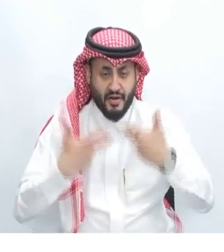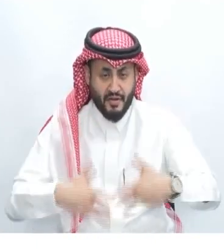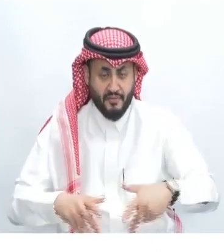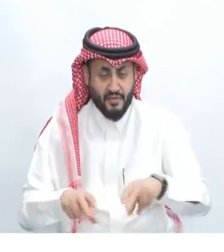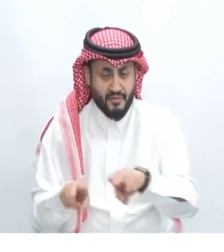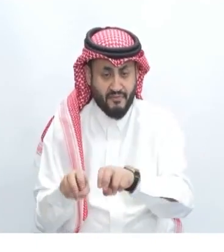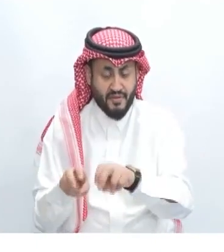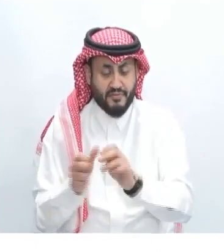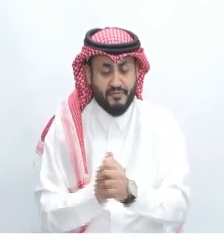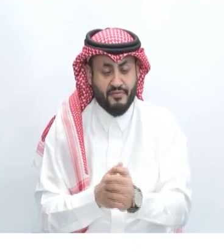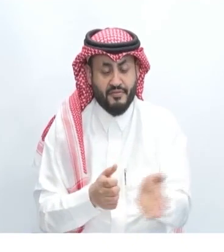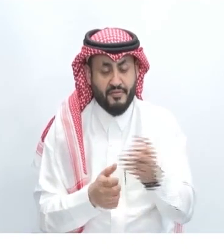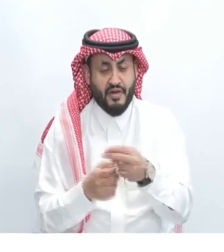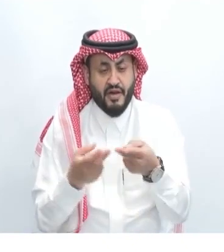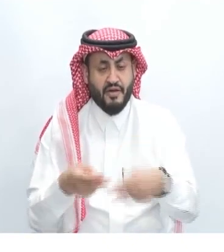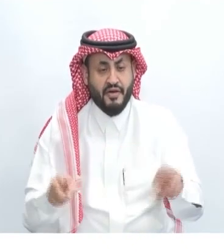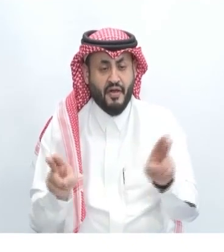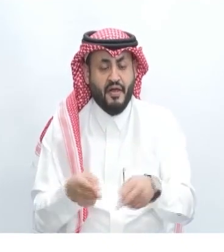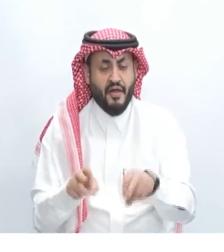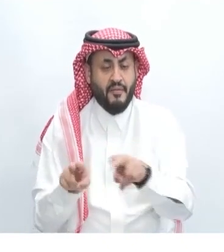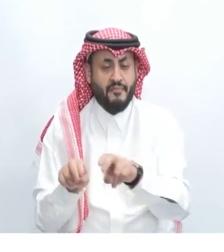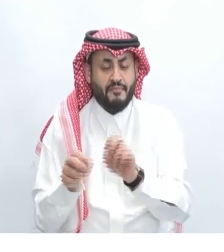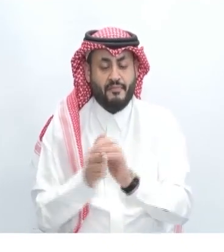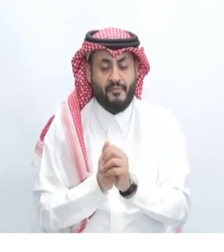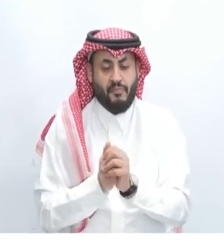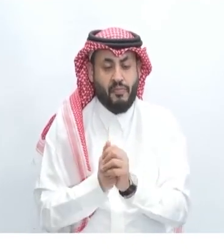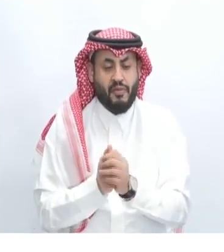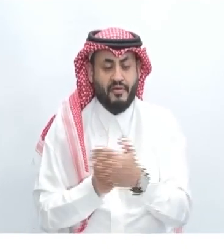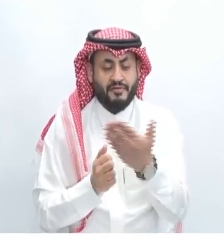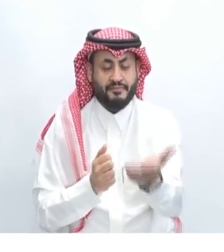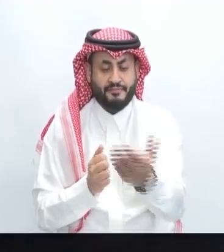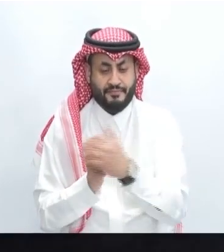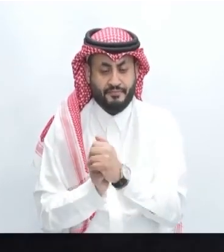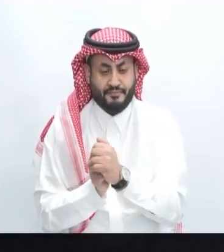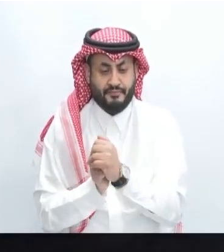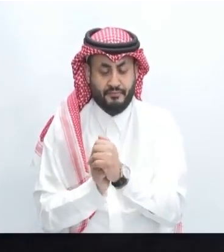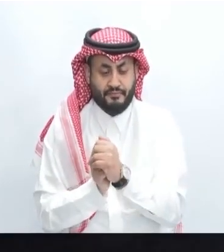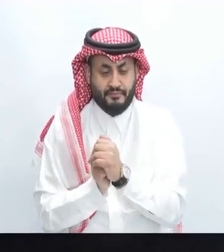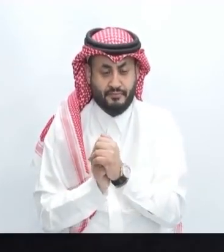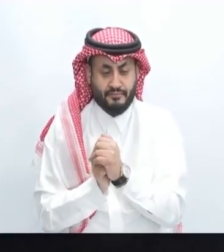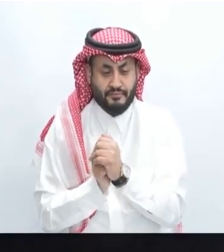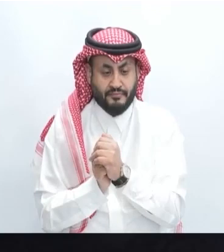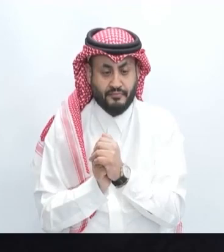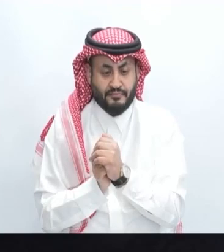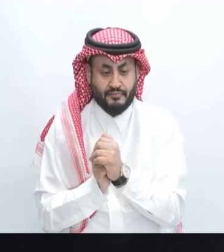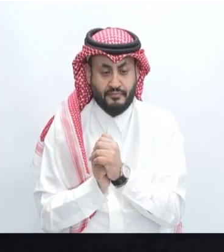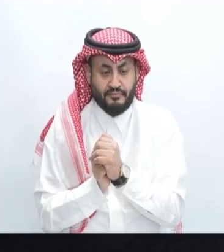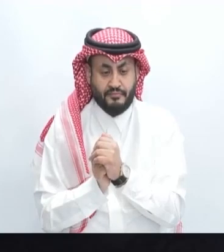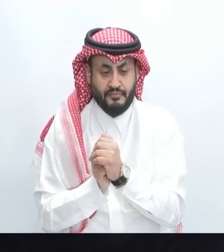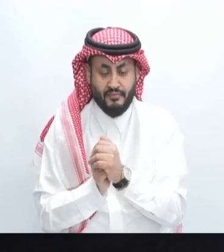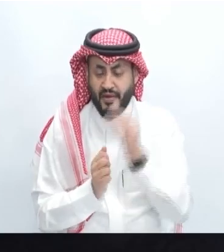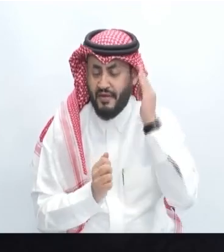animals, and to chant the animal chant. So what we did here in this lesson is that we listened to a